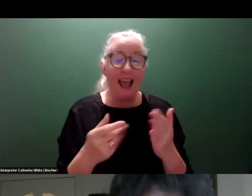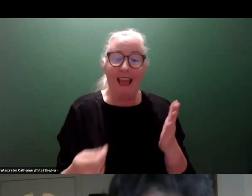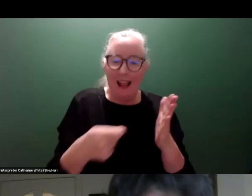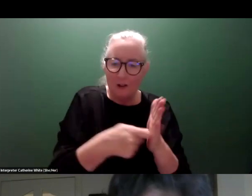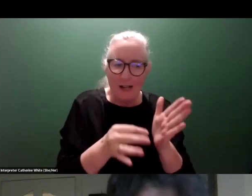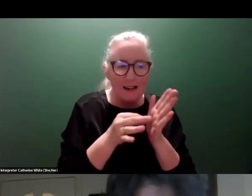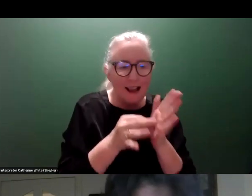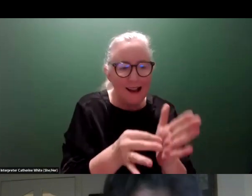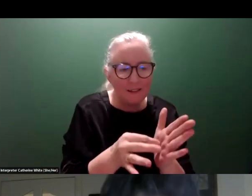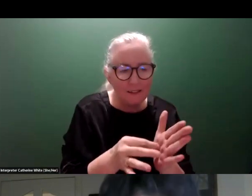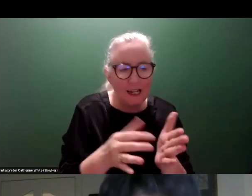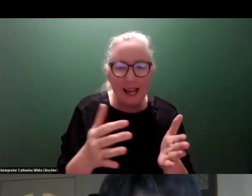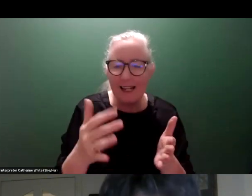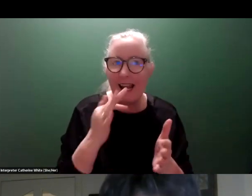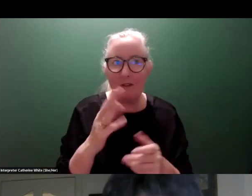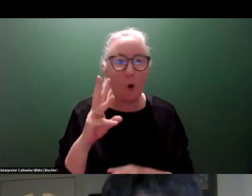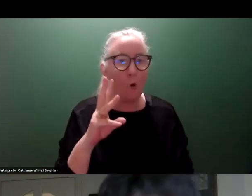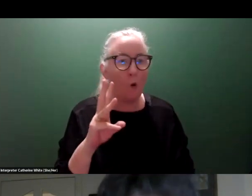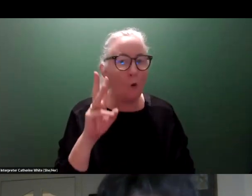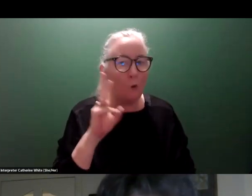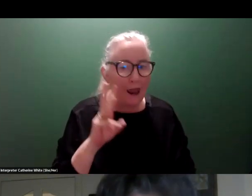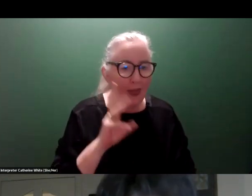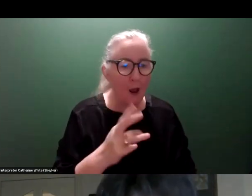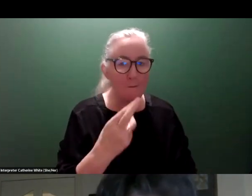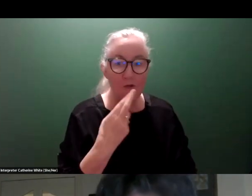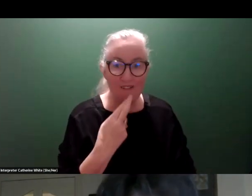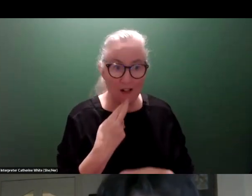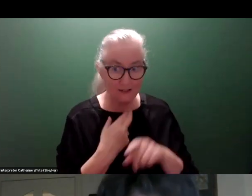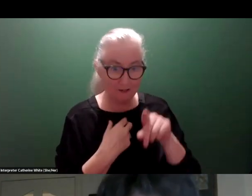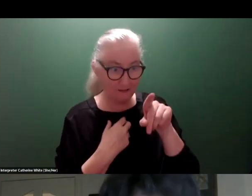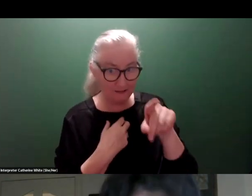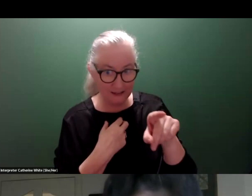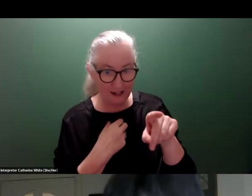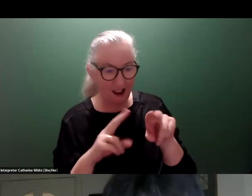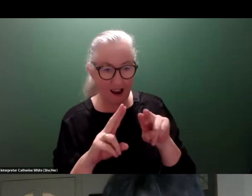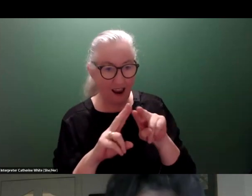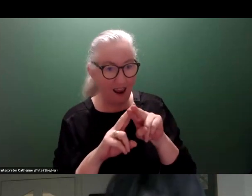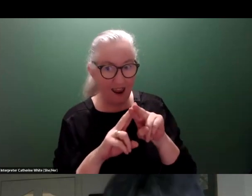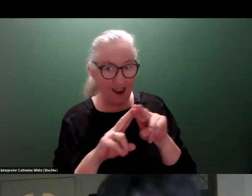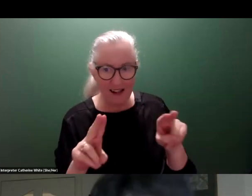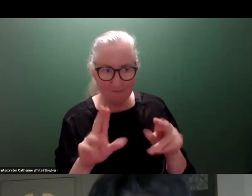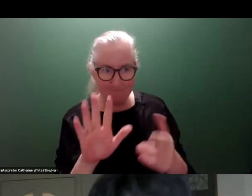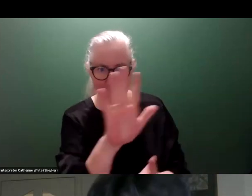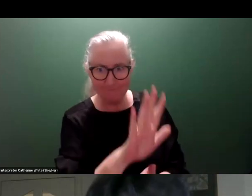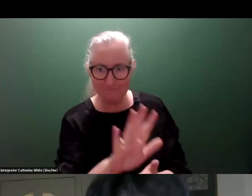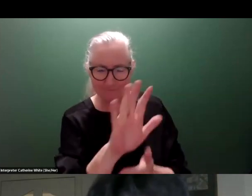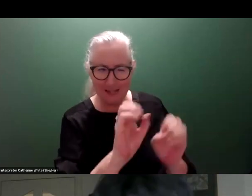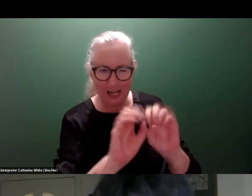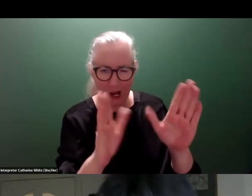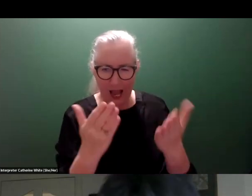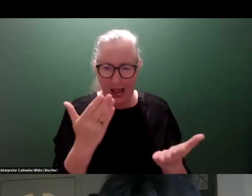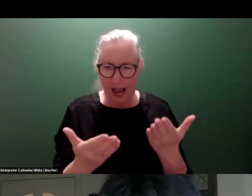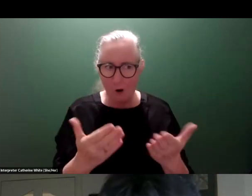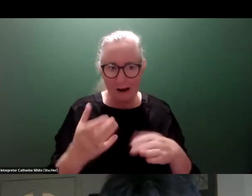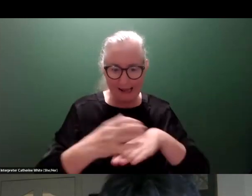on situations where will and preferences, a person's will and preferences are not ascertainable, and how you proceed in